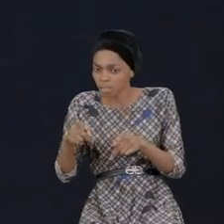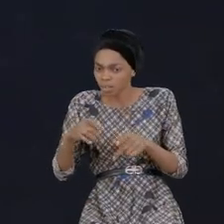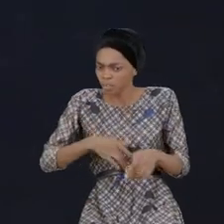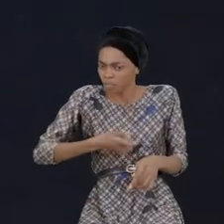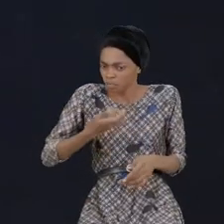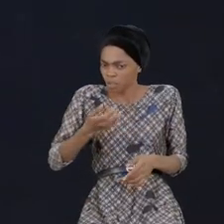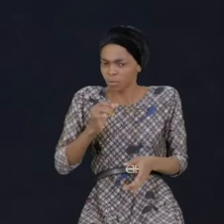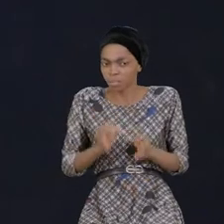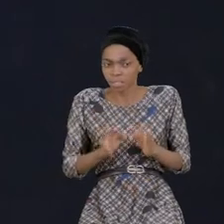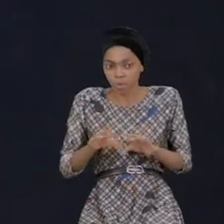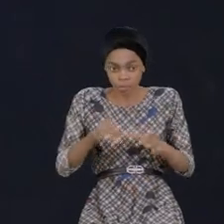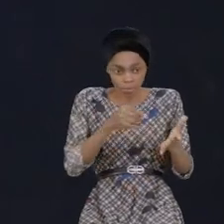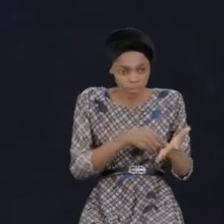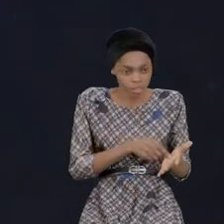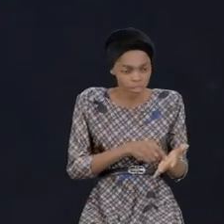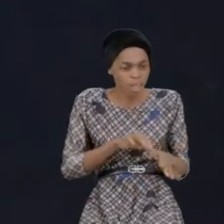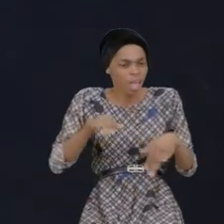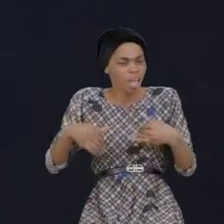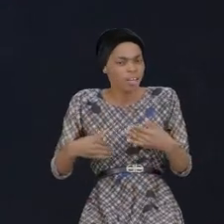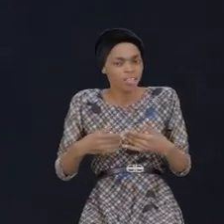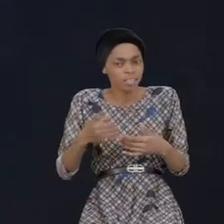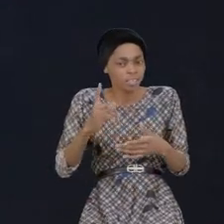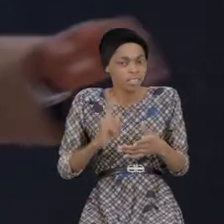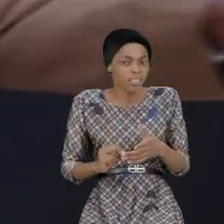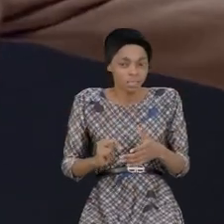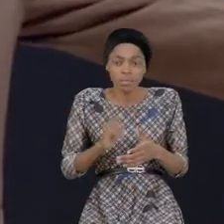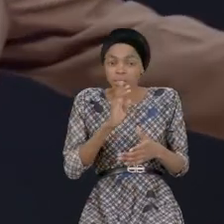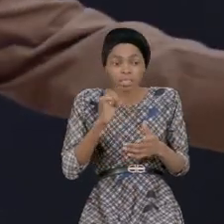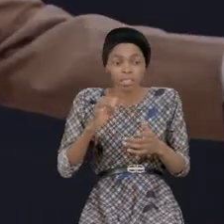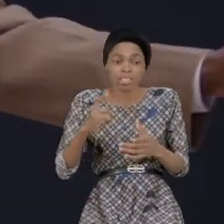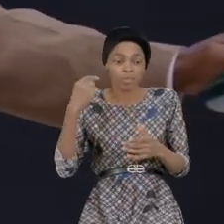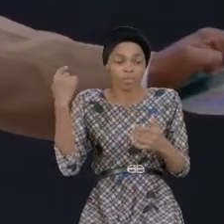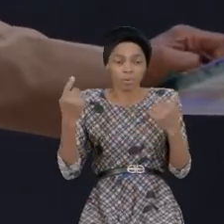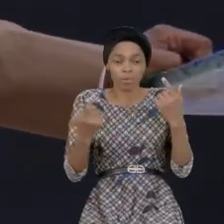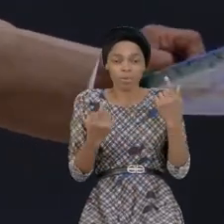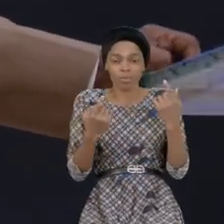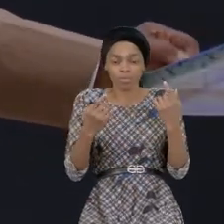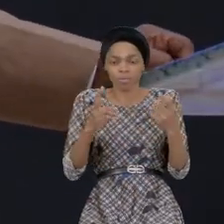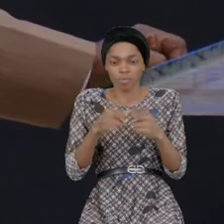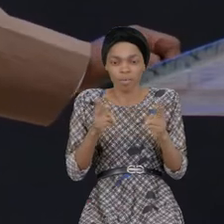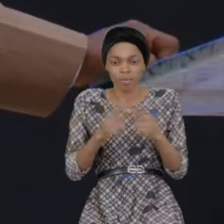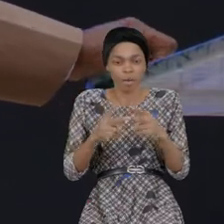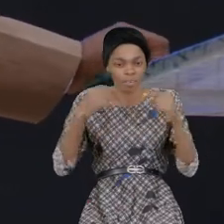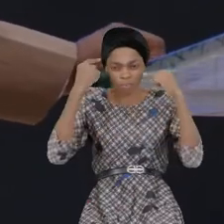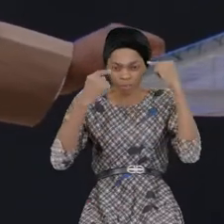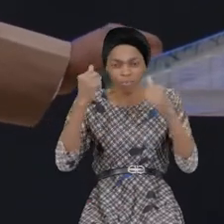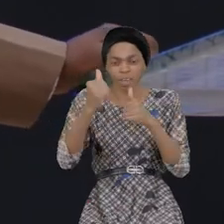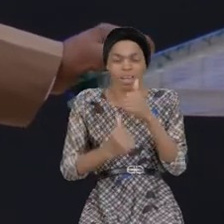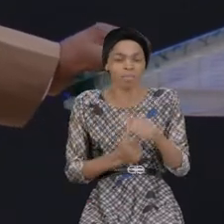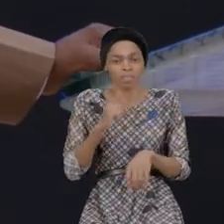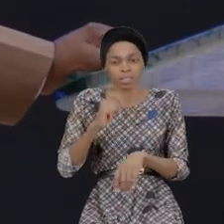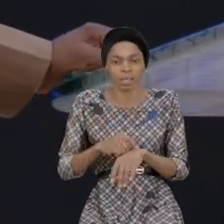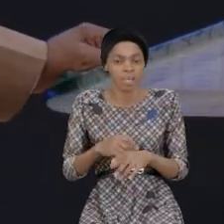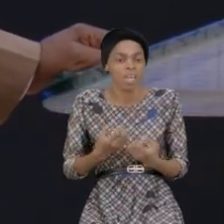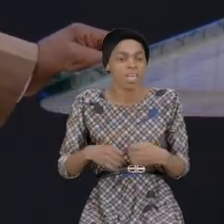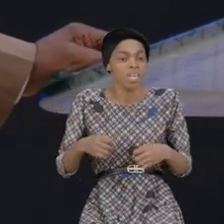think if I do this? They're very thoughtful every time. And even though the people show the